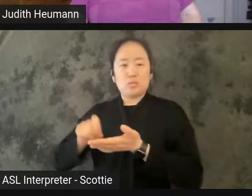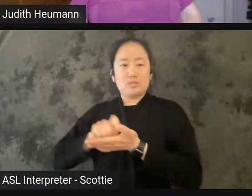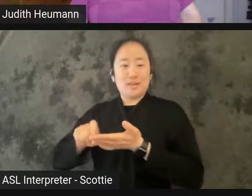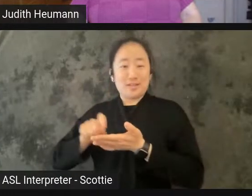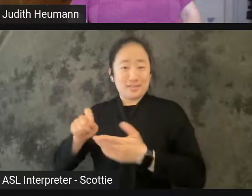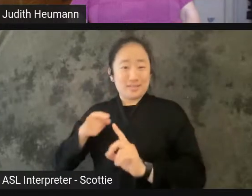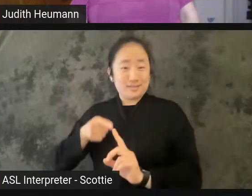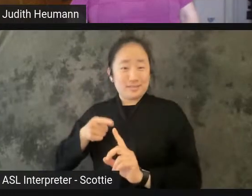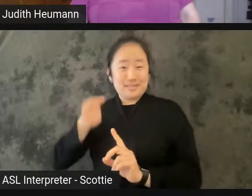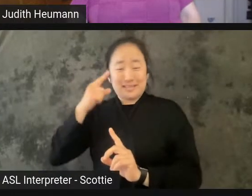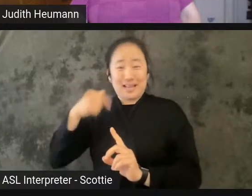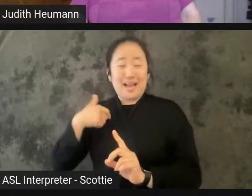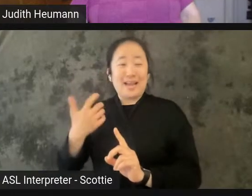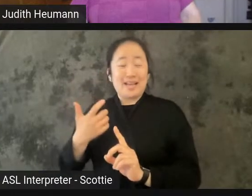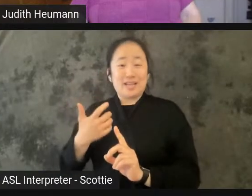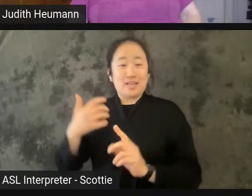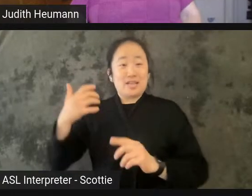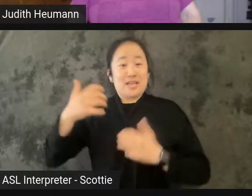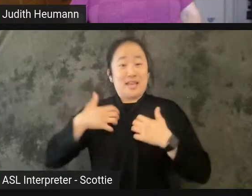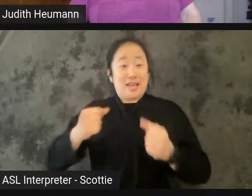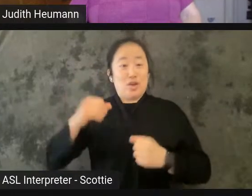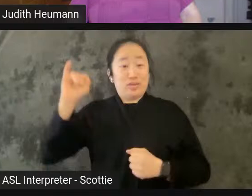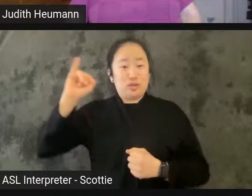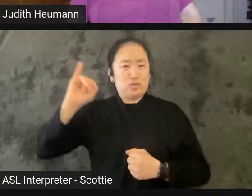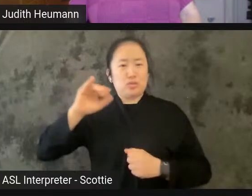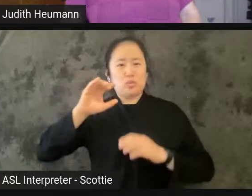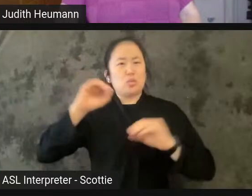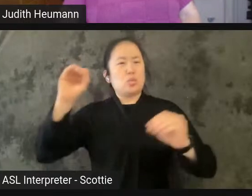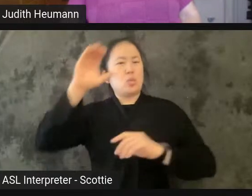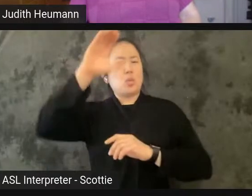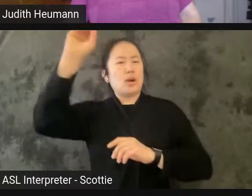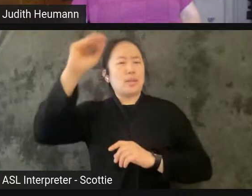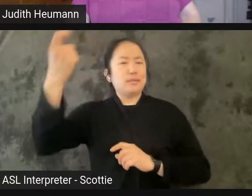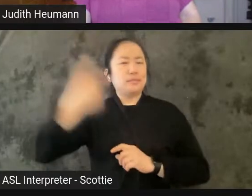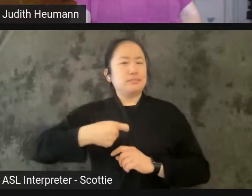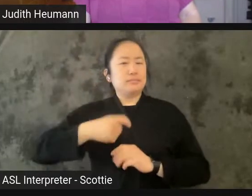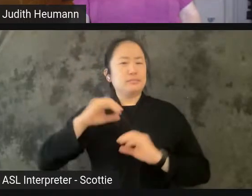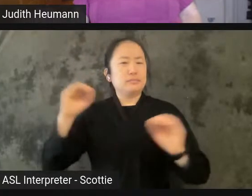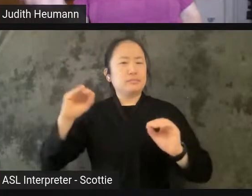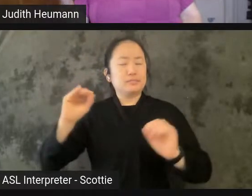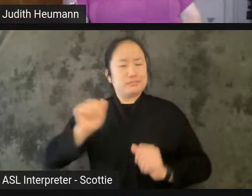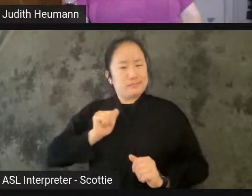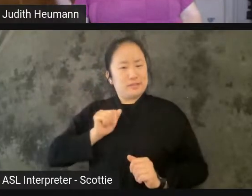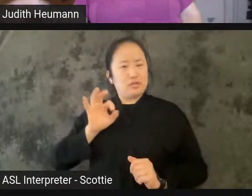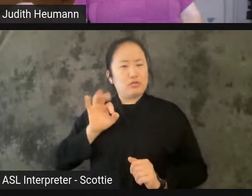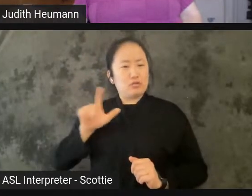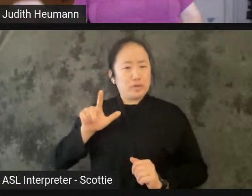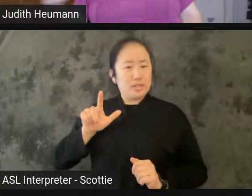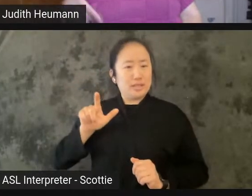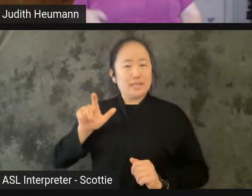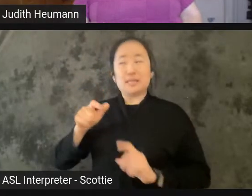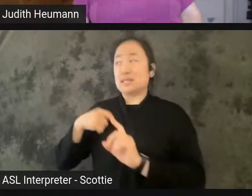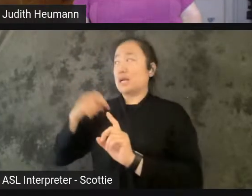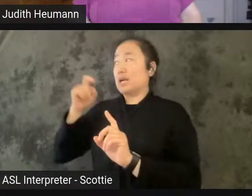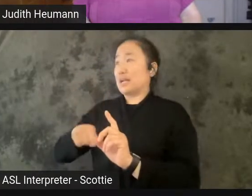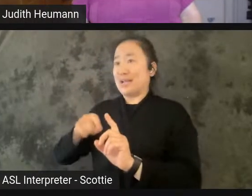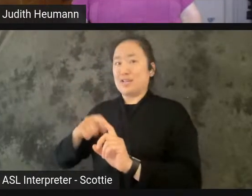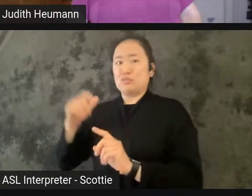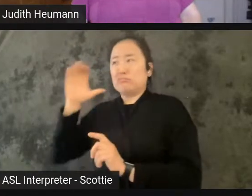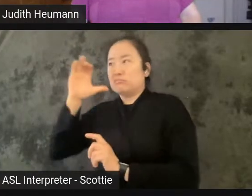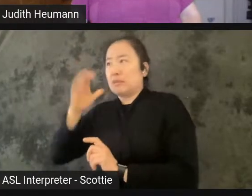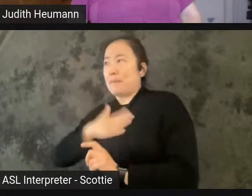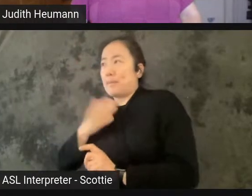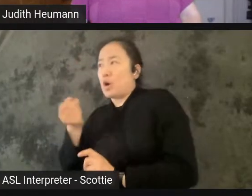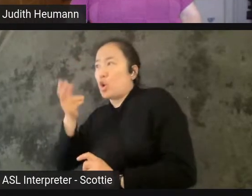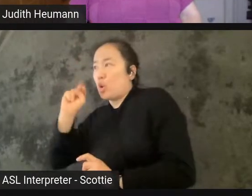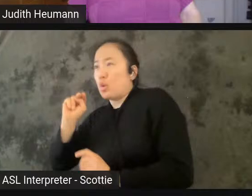to access health insurance outside of my employment as a freelancer. In the United States or New Zealand? As a writer,